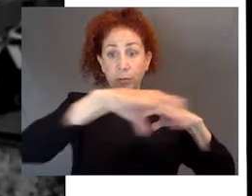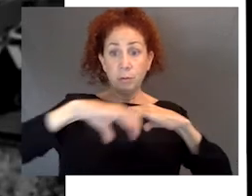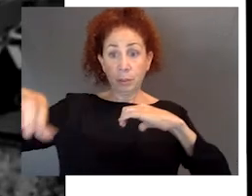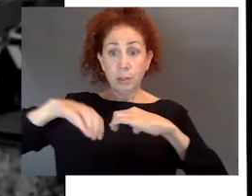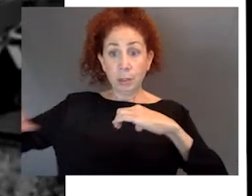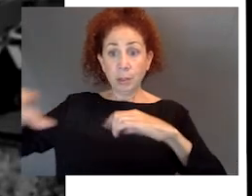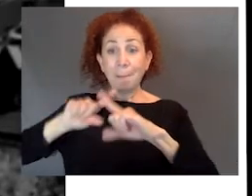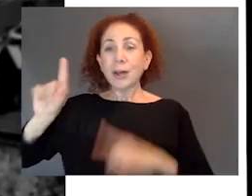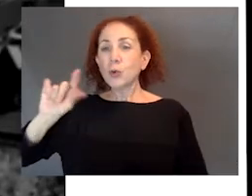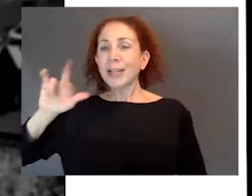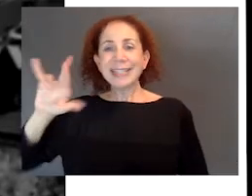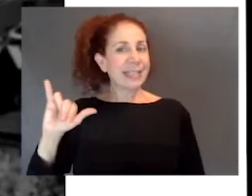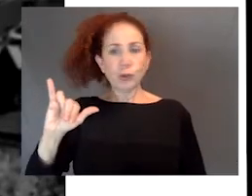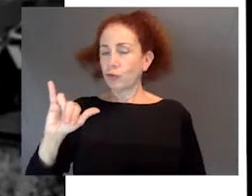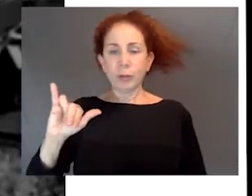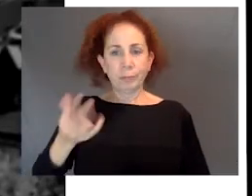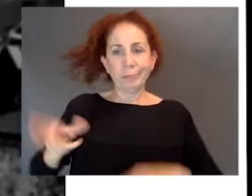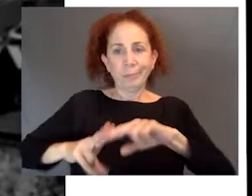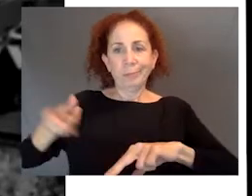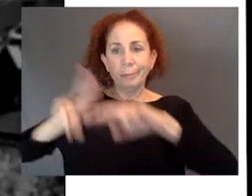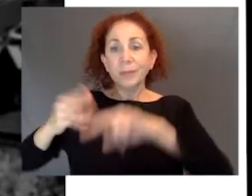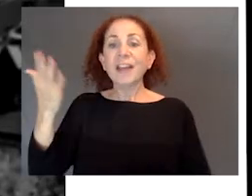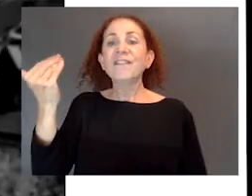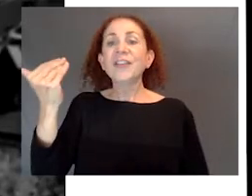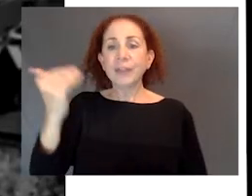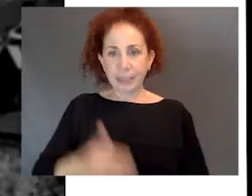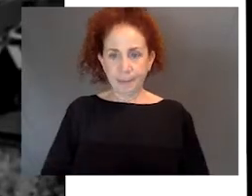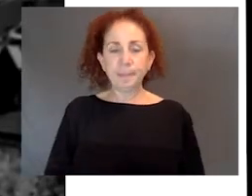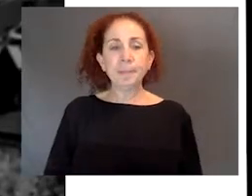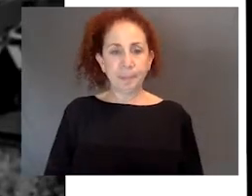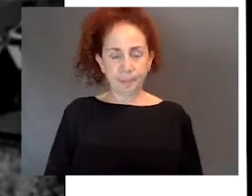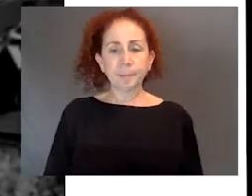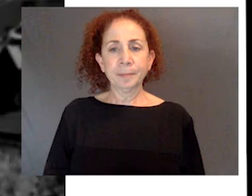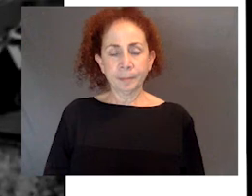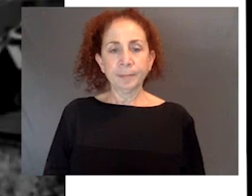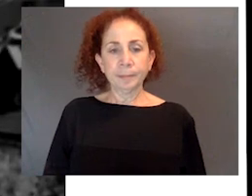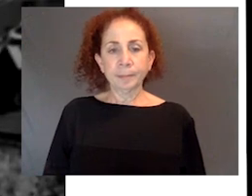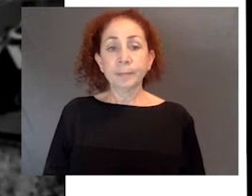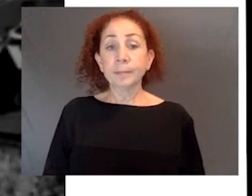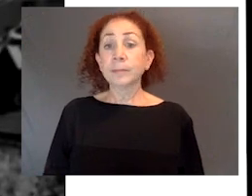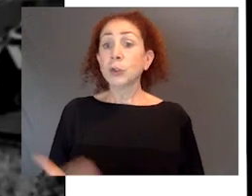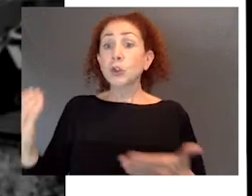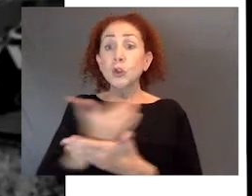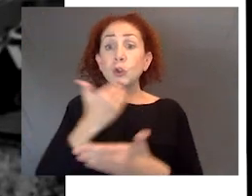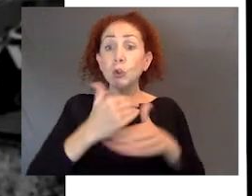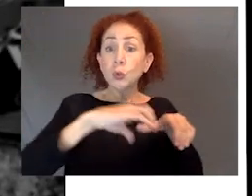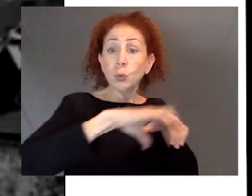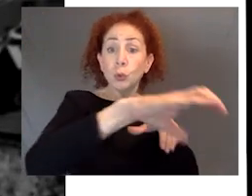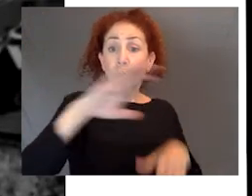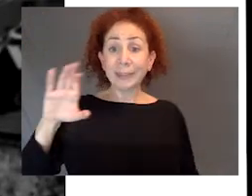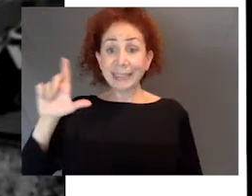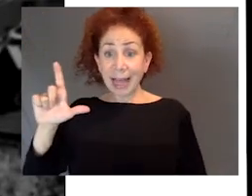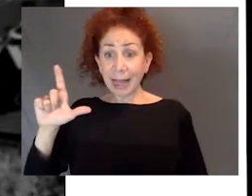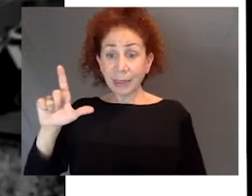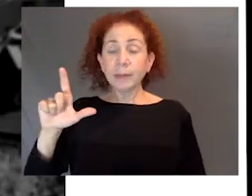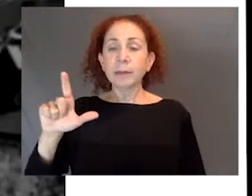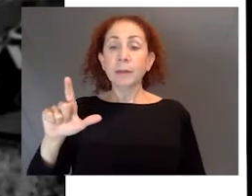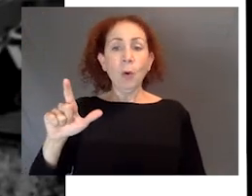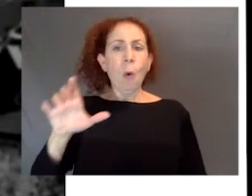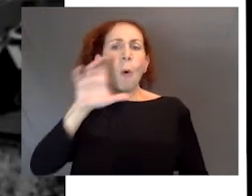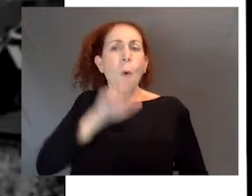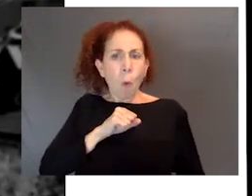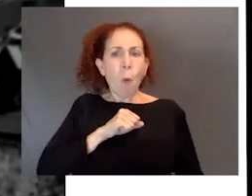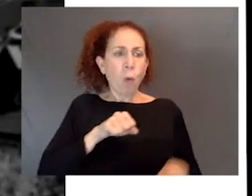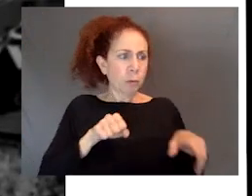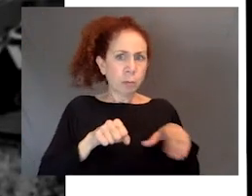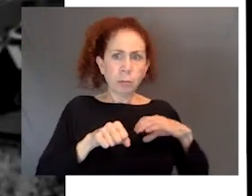by the 20th century, that number would be changed to 15 cell blocks. Many of these new cell blocks were built between the